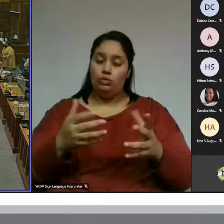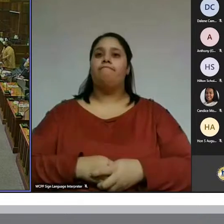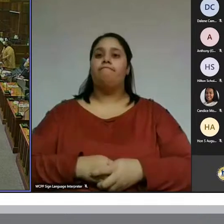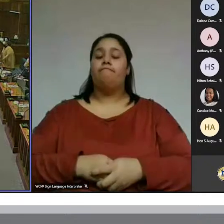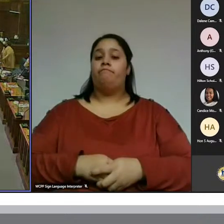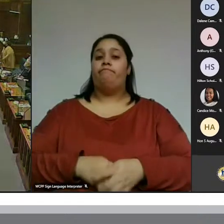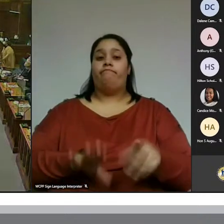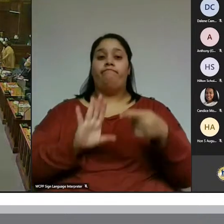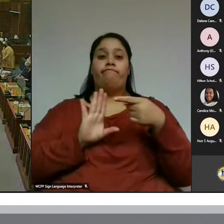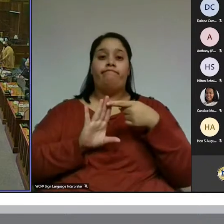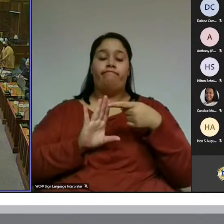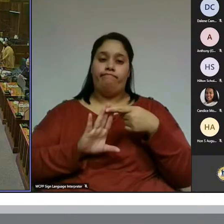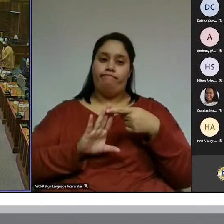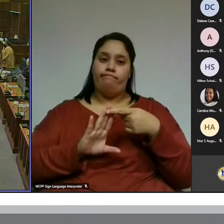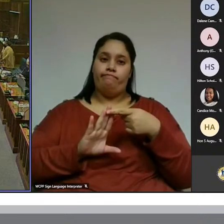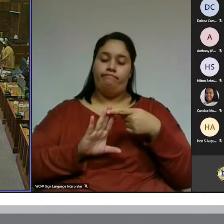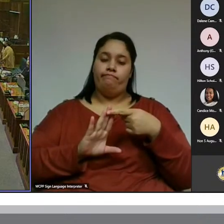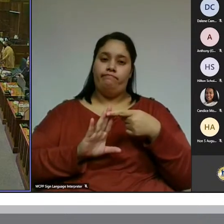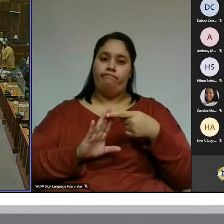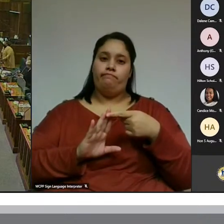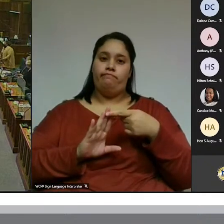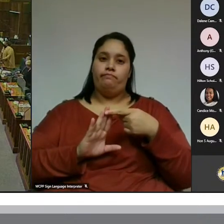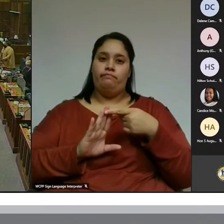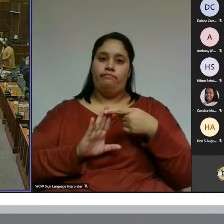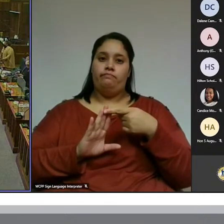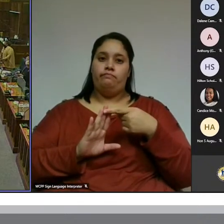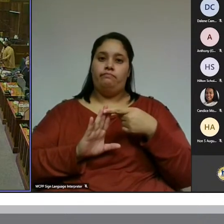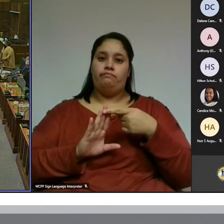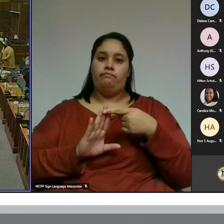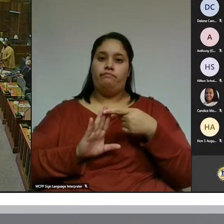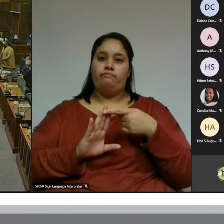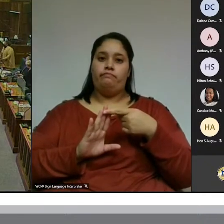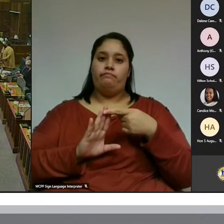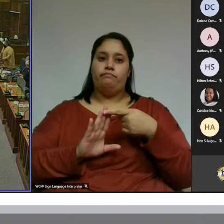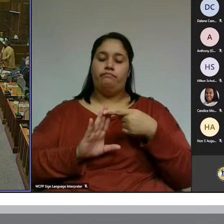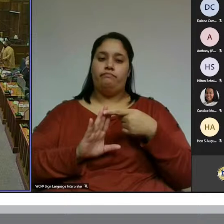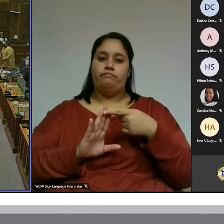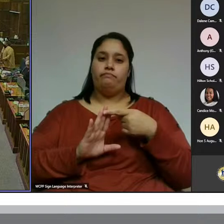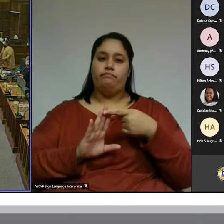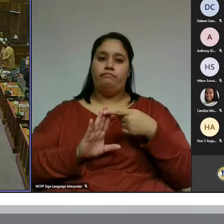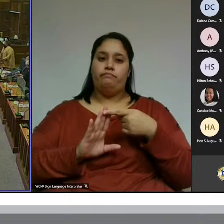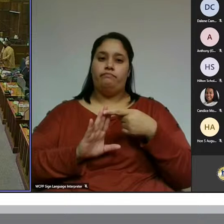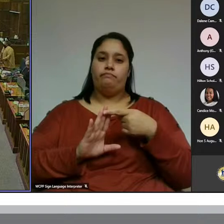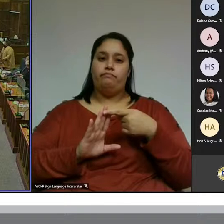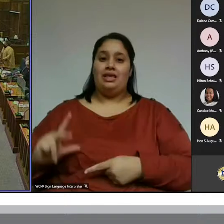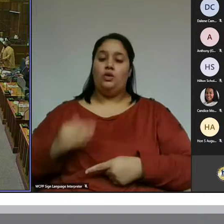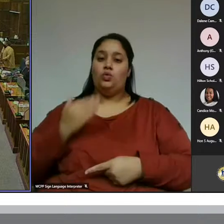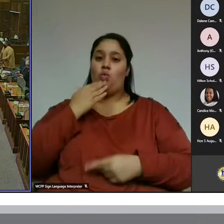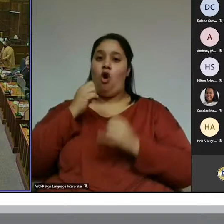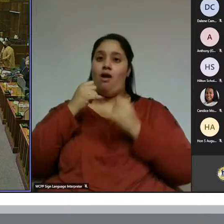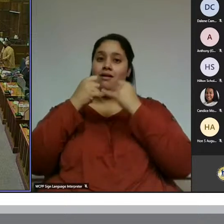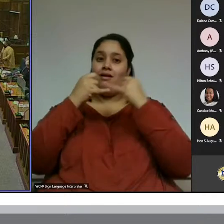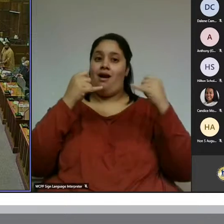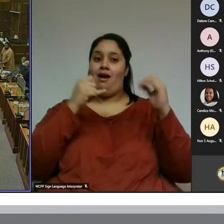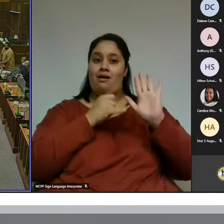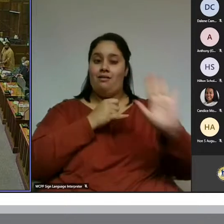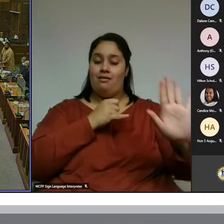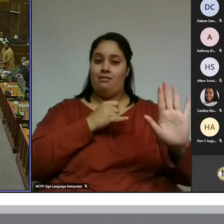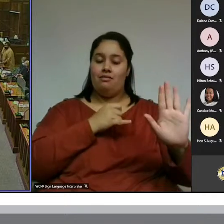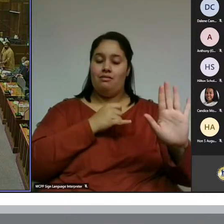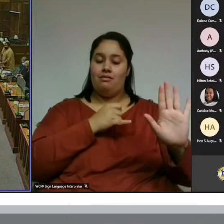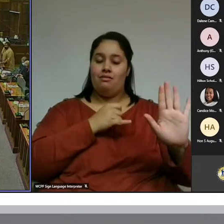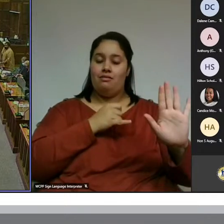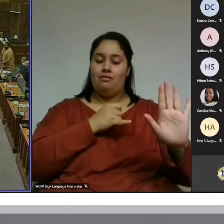one, that guests on the platform and members on the